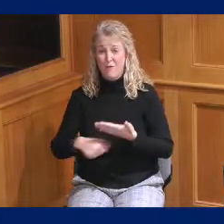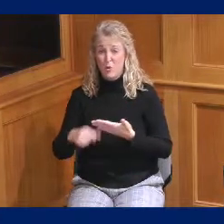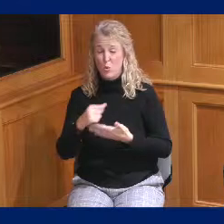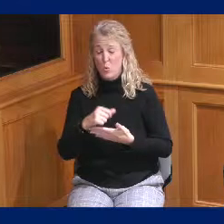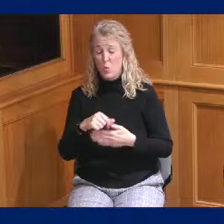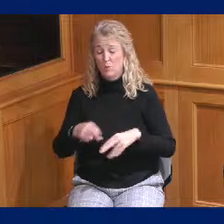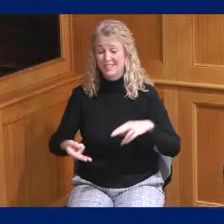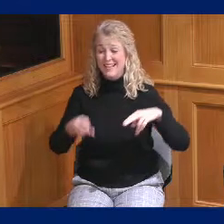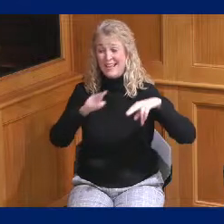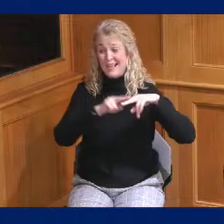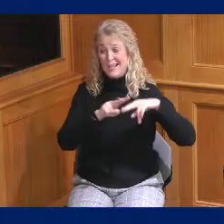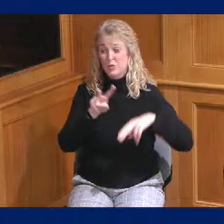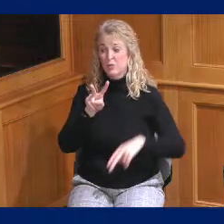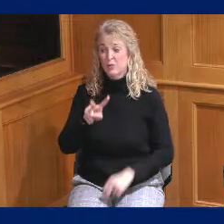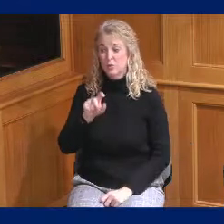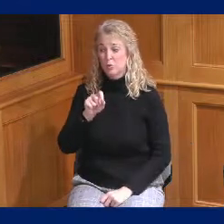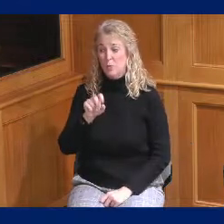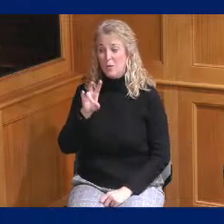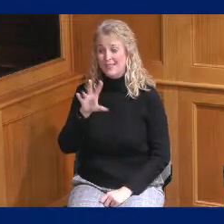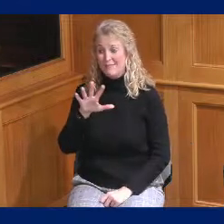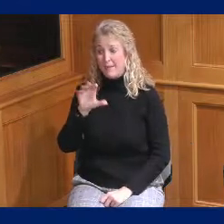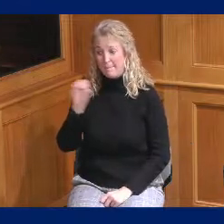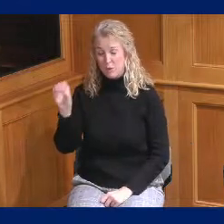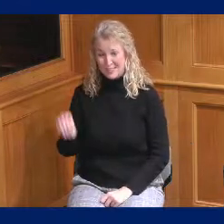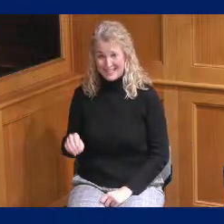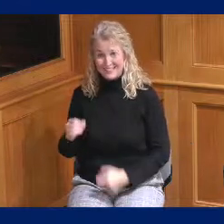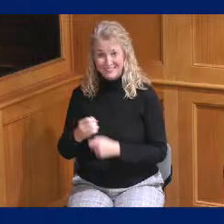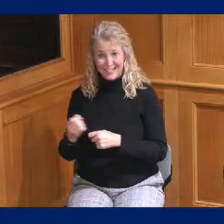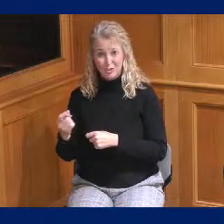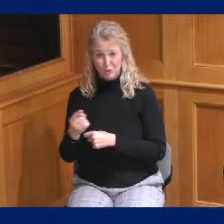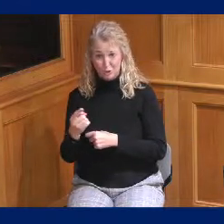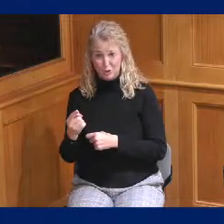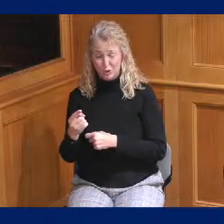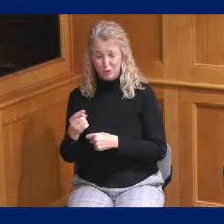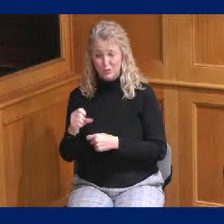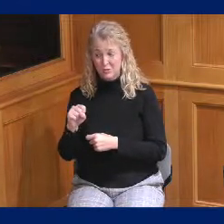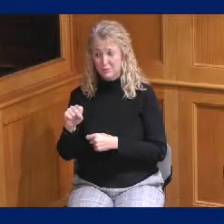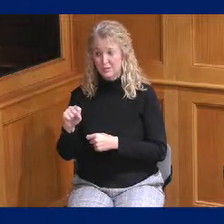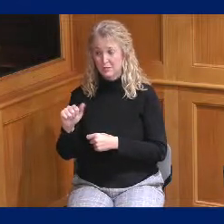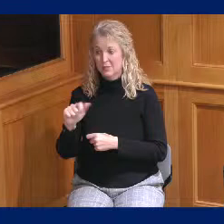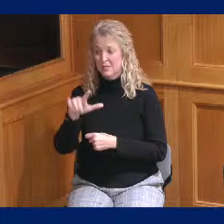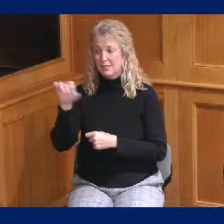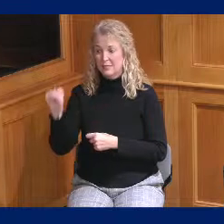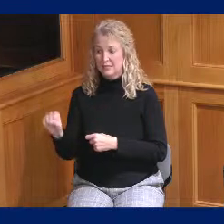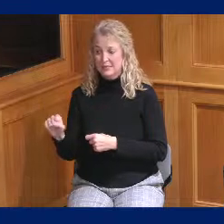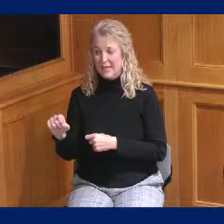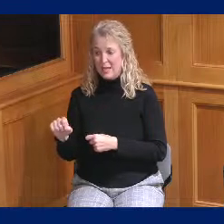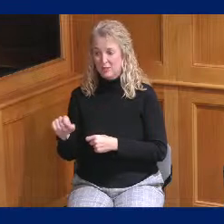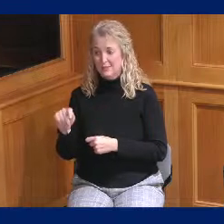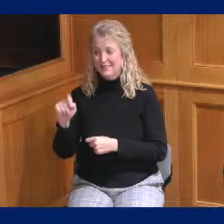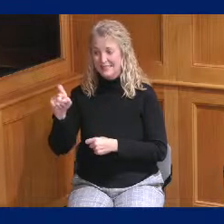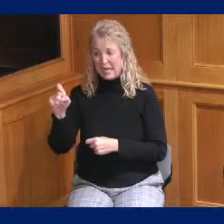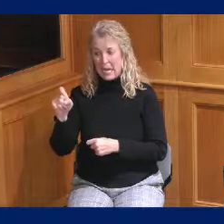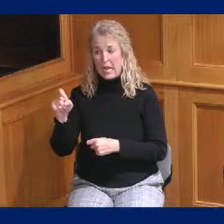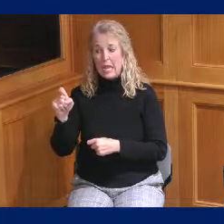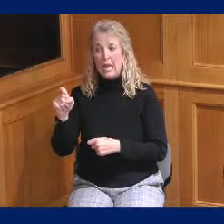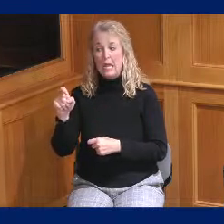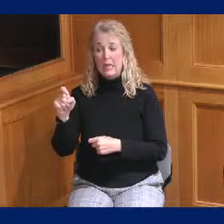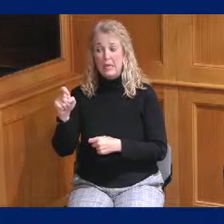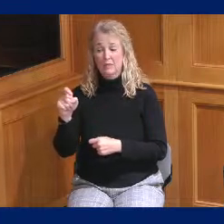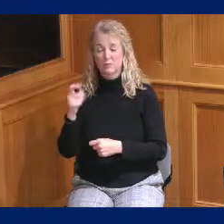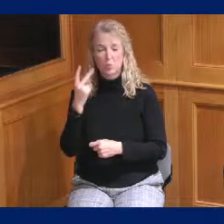up 2.75% in 2025. Sales tax in particular, however, has seen